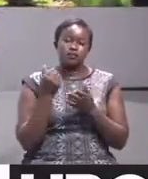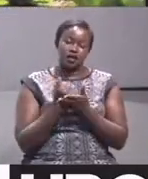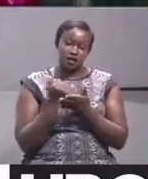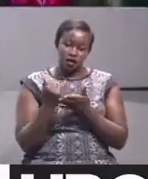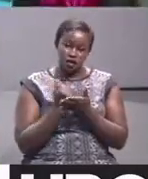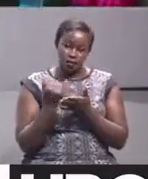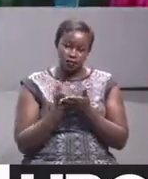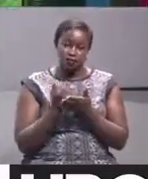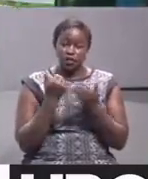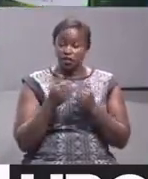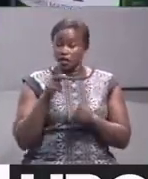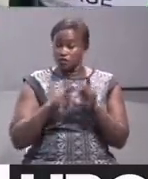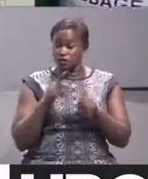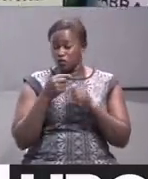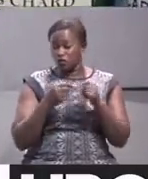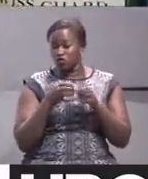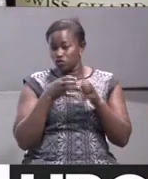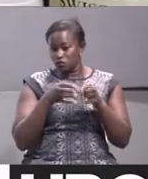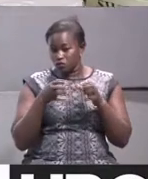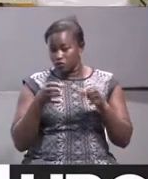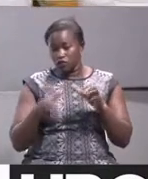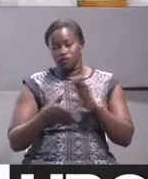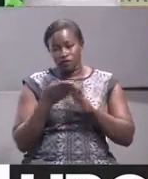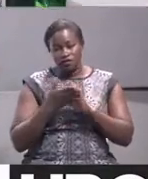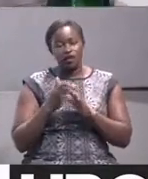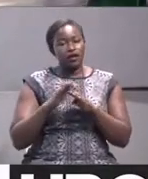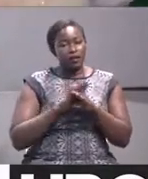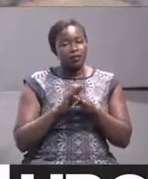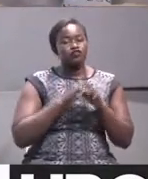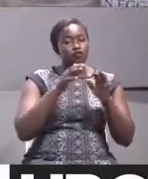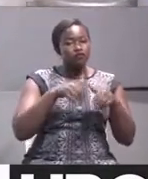With a rapidly growing population, commercial farmers are